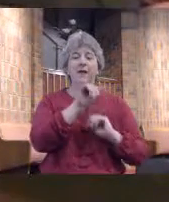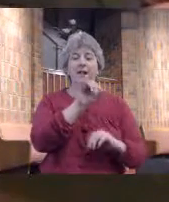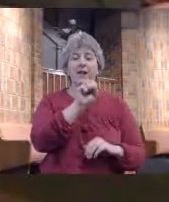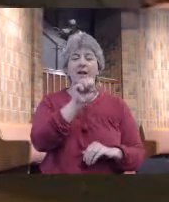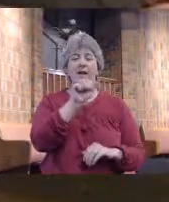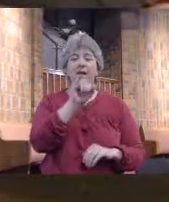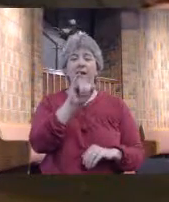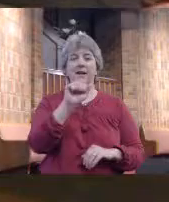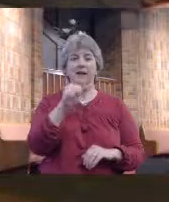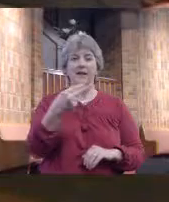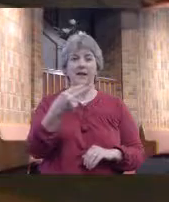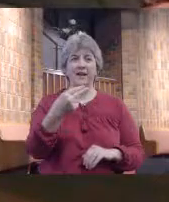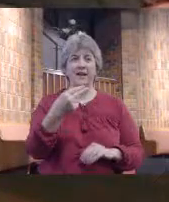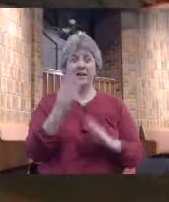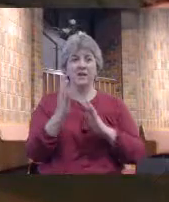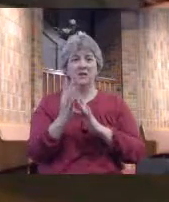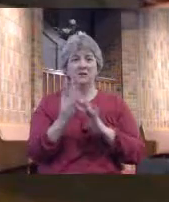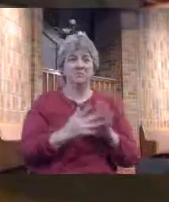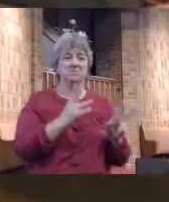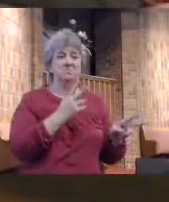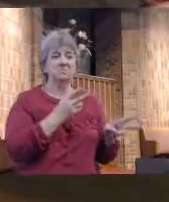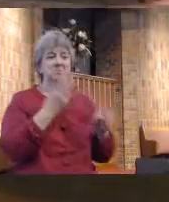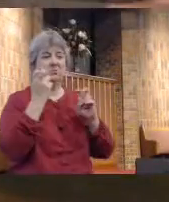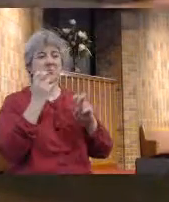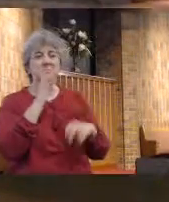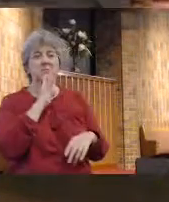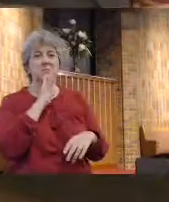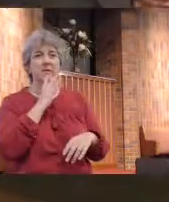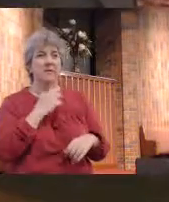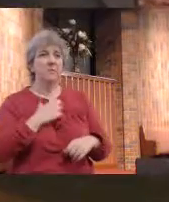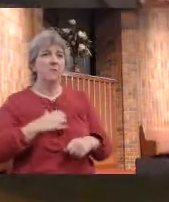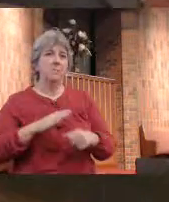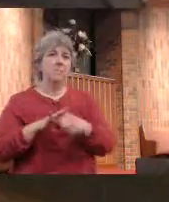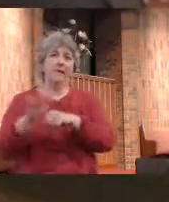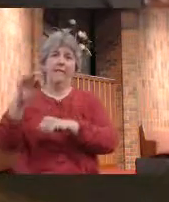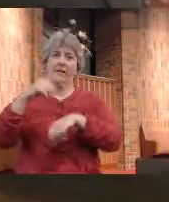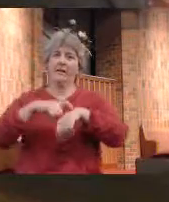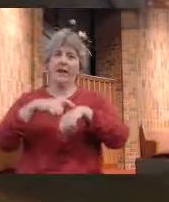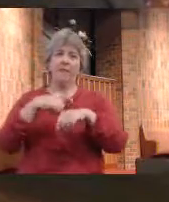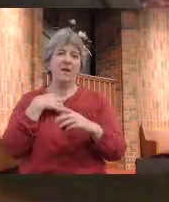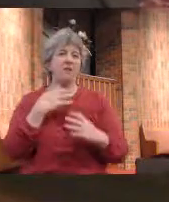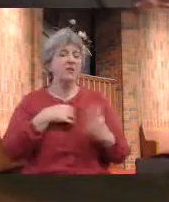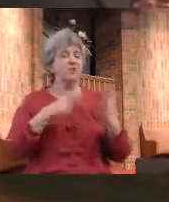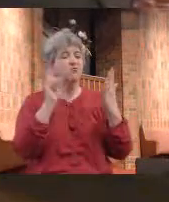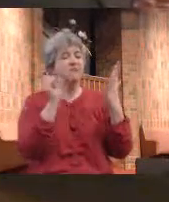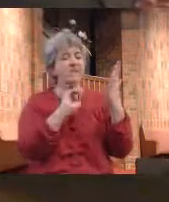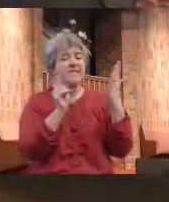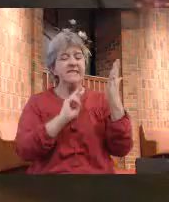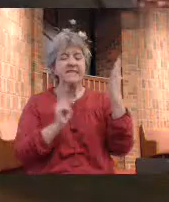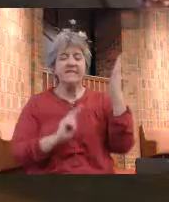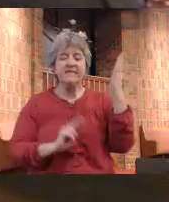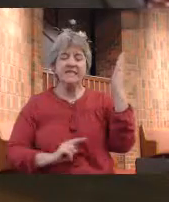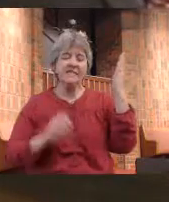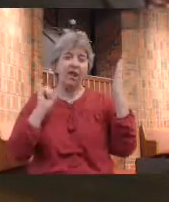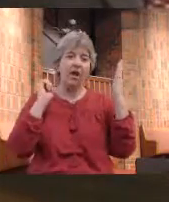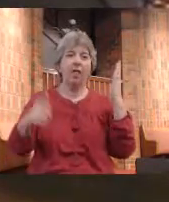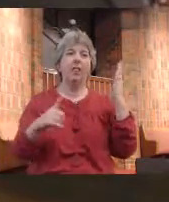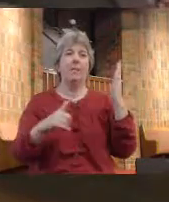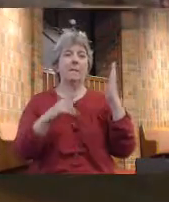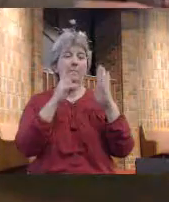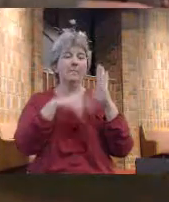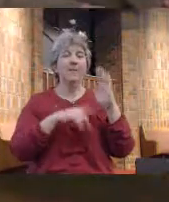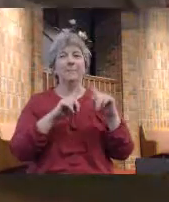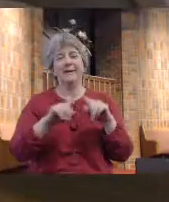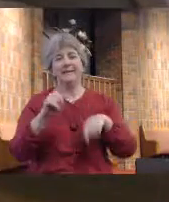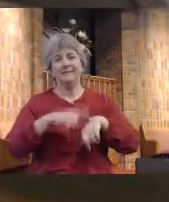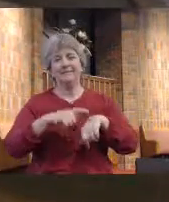And if we had unlimited time, we would go back and read most of Isaiah chapter 56, but we don't